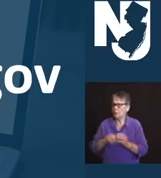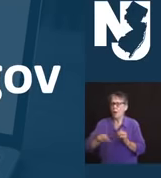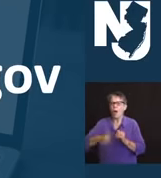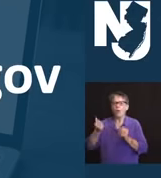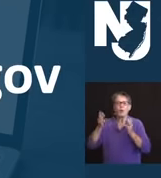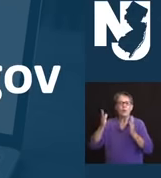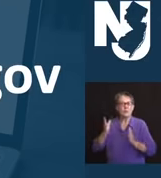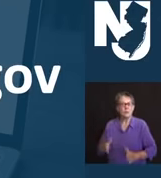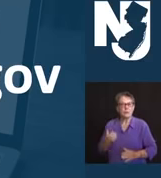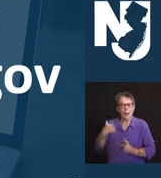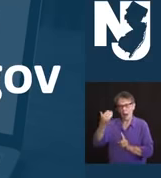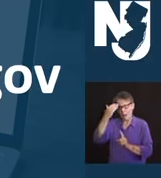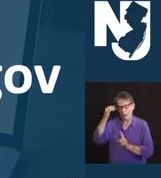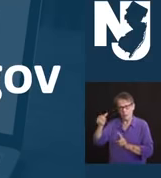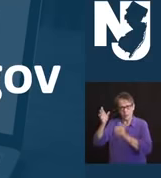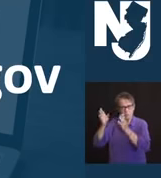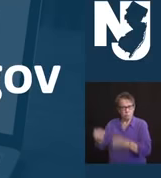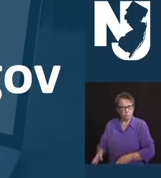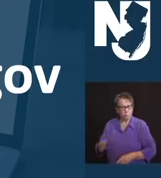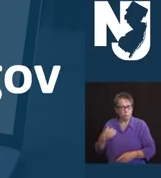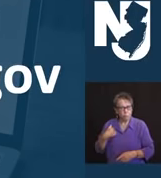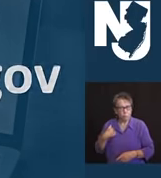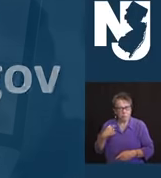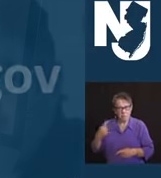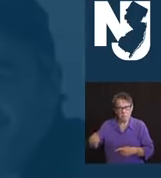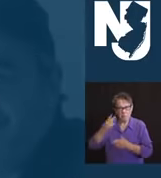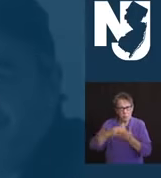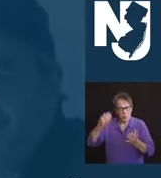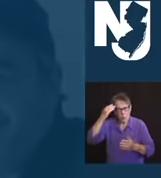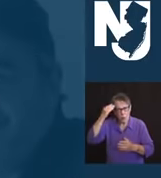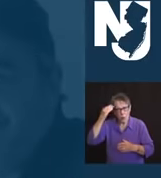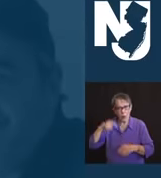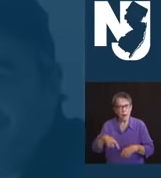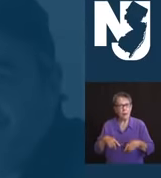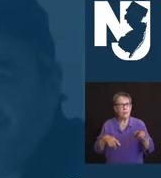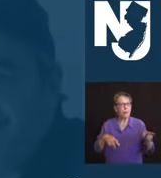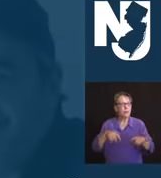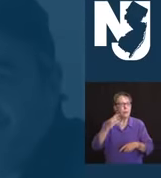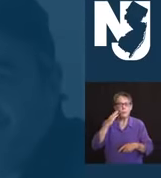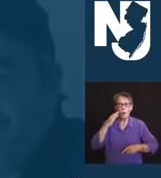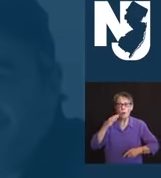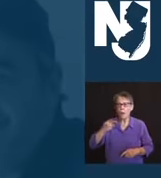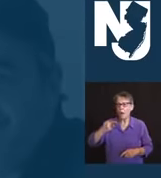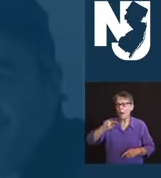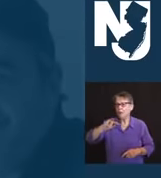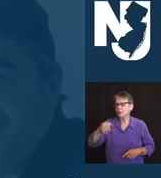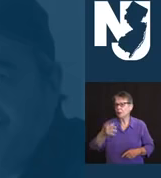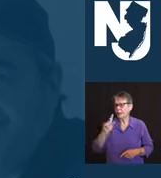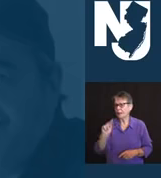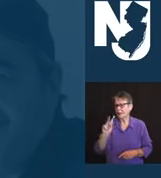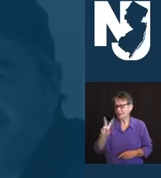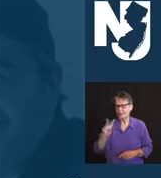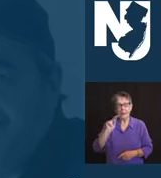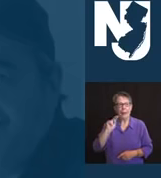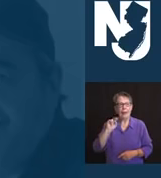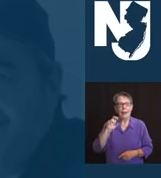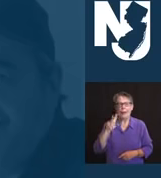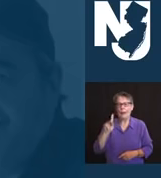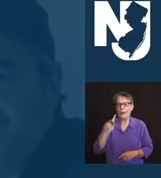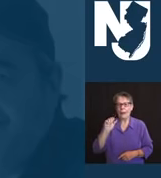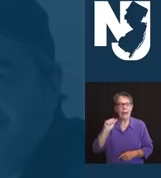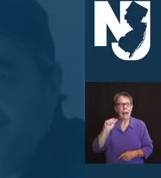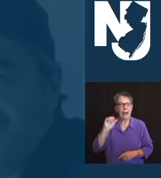many out there knew him as well. If you were a viewer of NJ TV, you may recognize that guy right there, Nick Acacella,